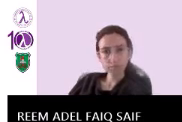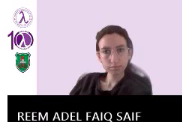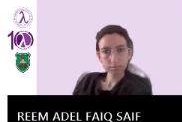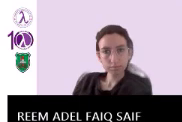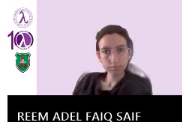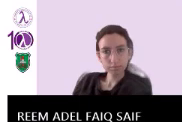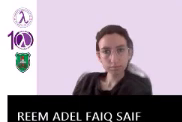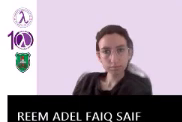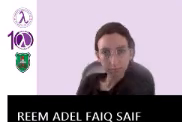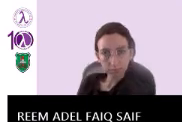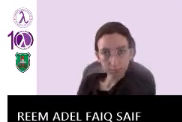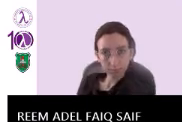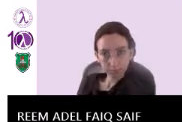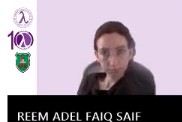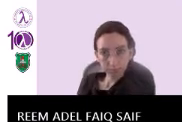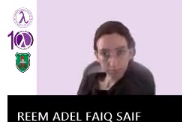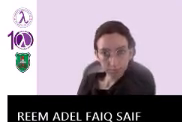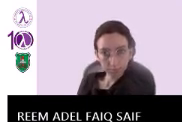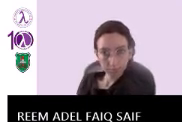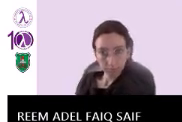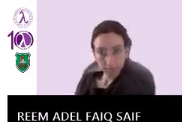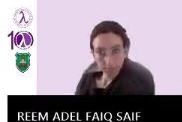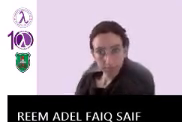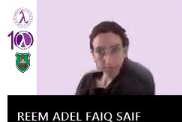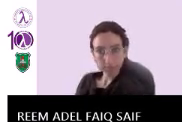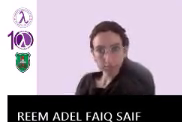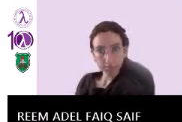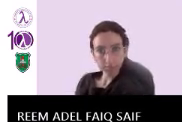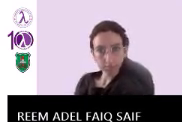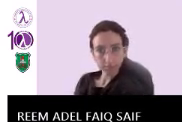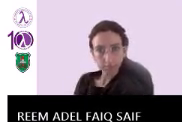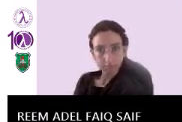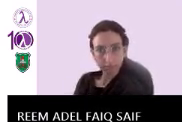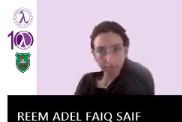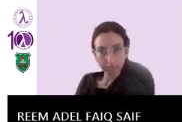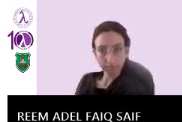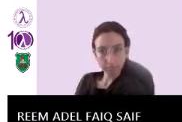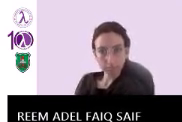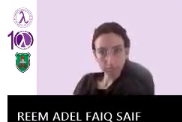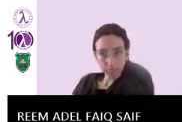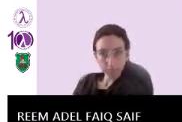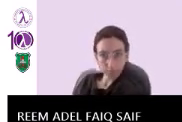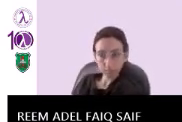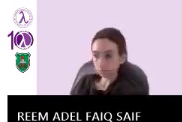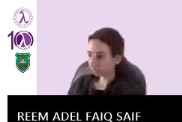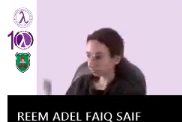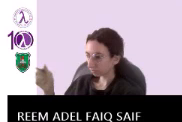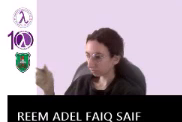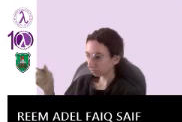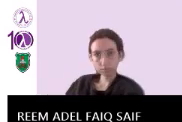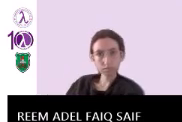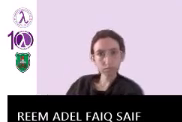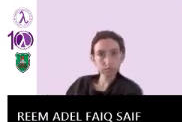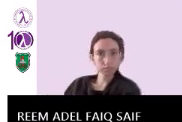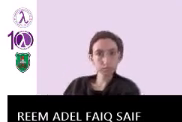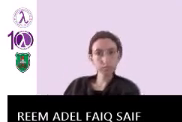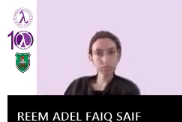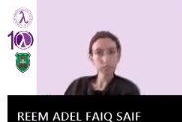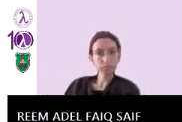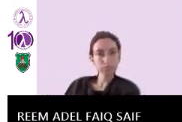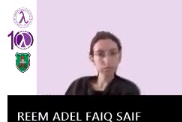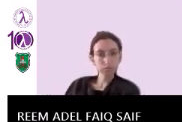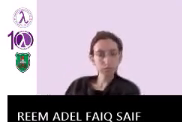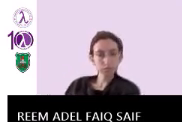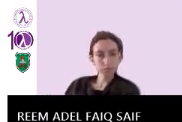of the laser was the study of atoms in strong laser fields. Very fundamental. It